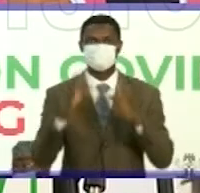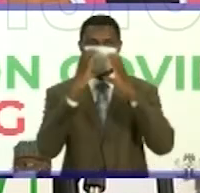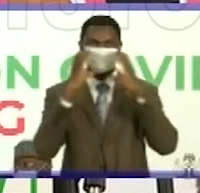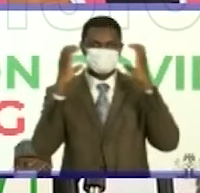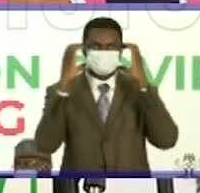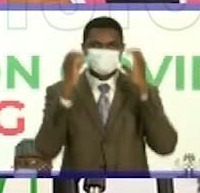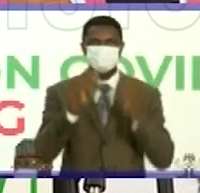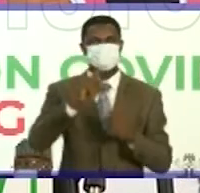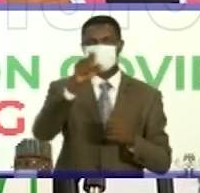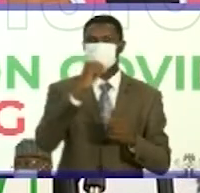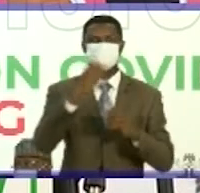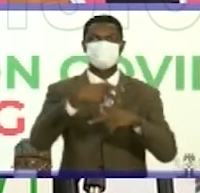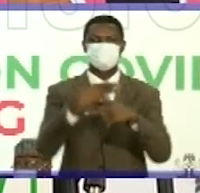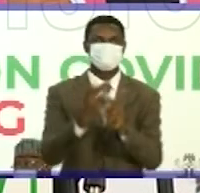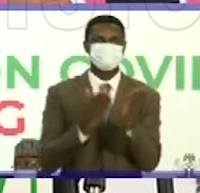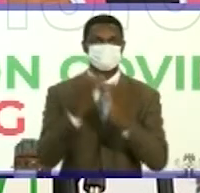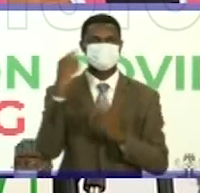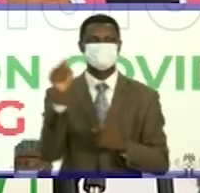with services.